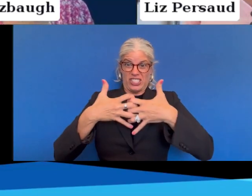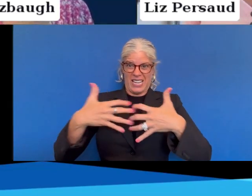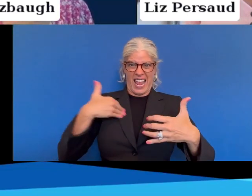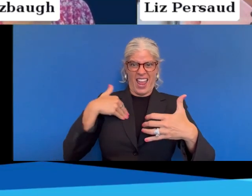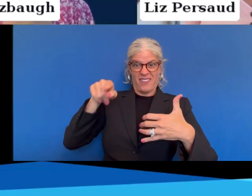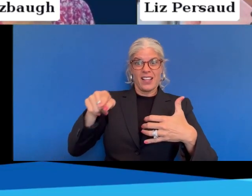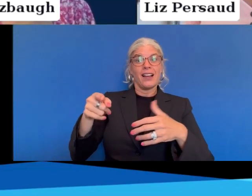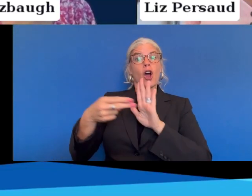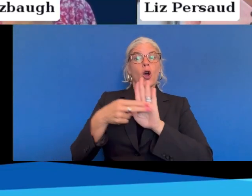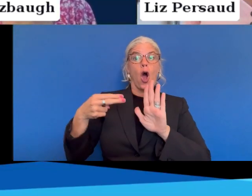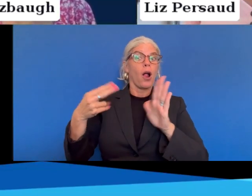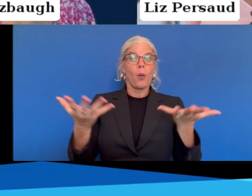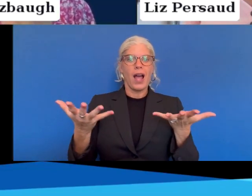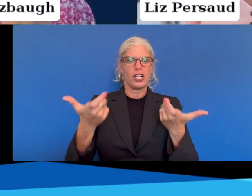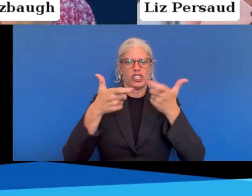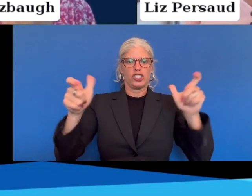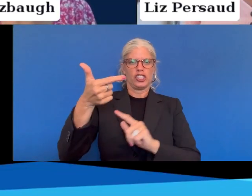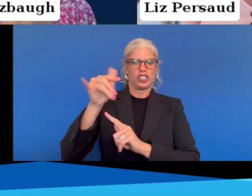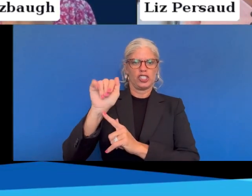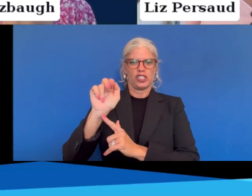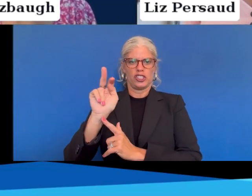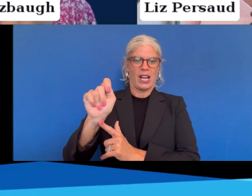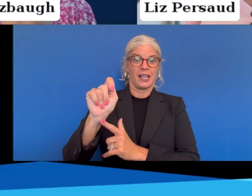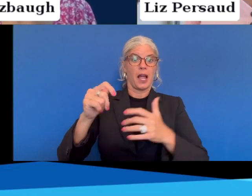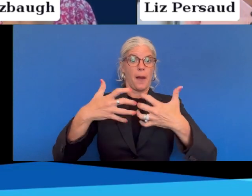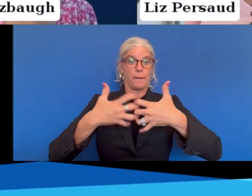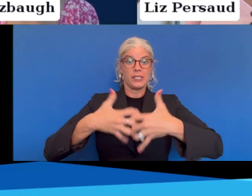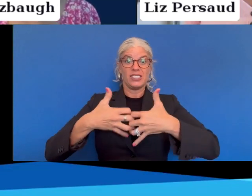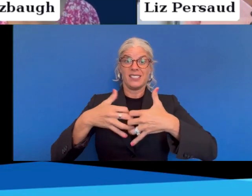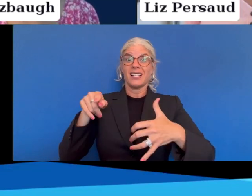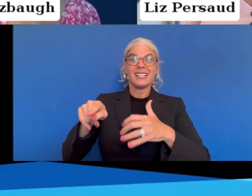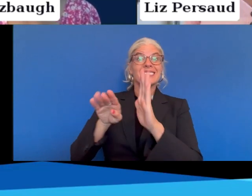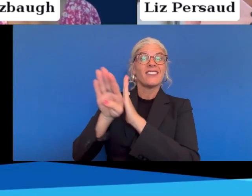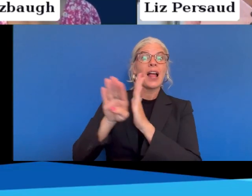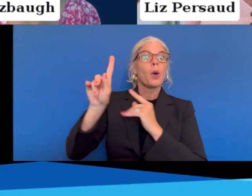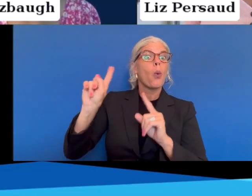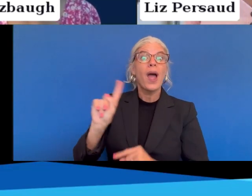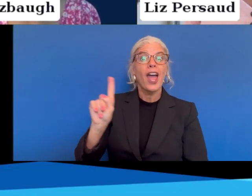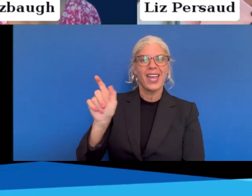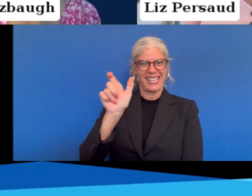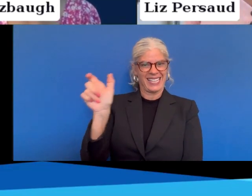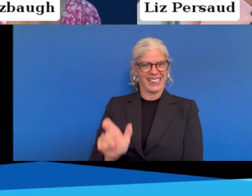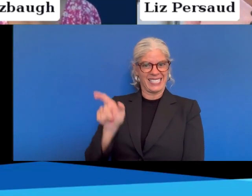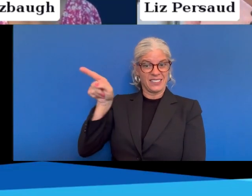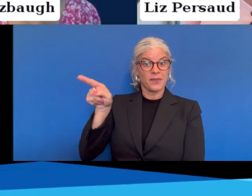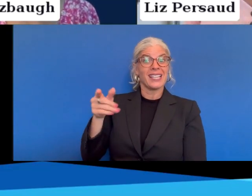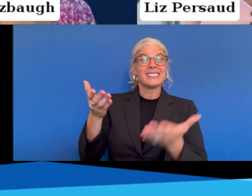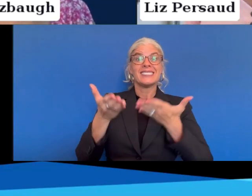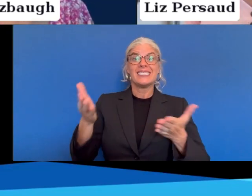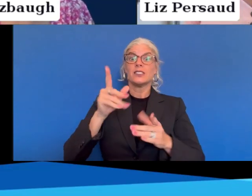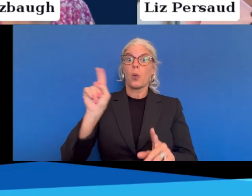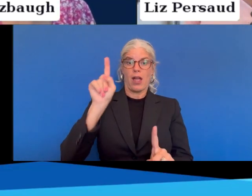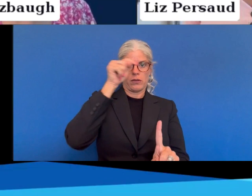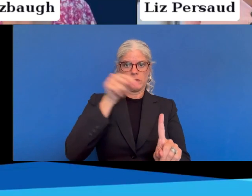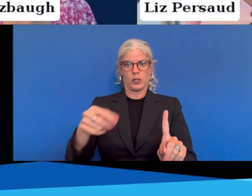need. And Rebecca will be handing that out. I will tell you that doing a mammogram, I call it